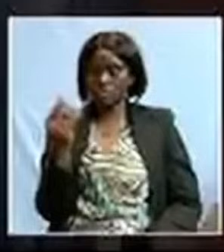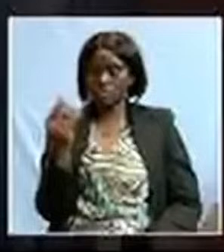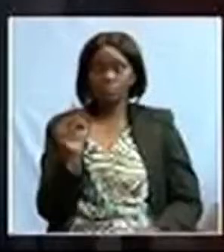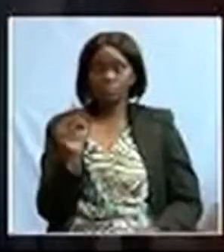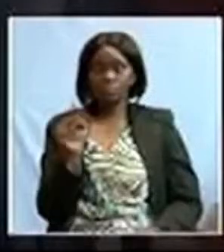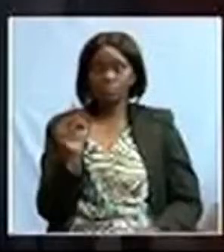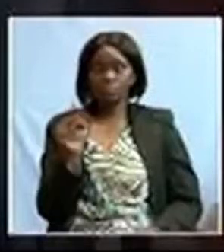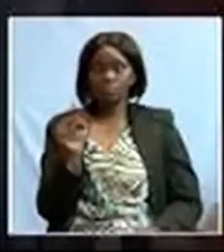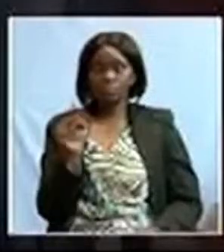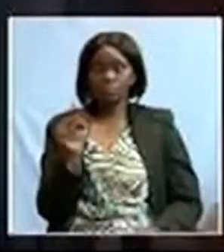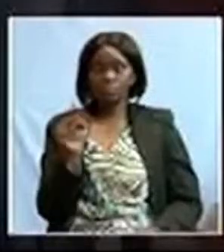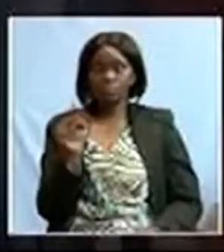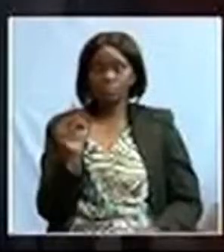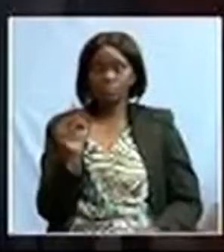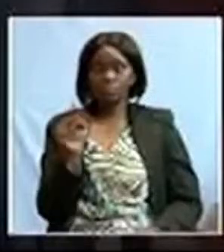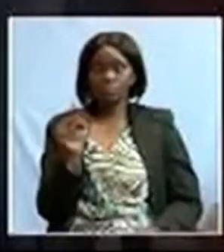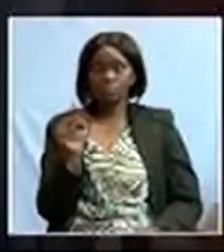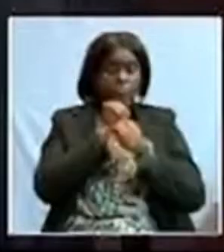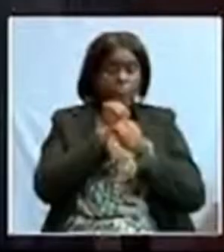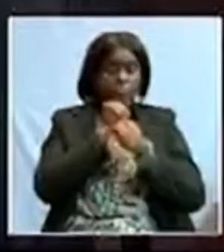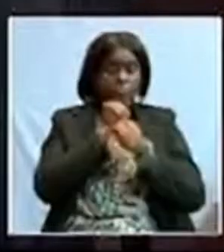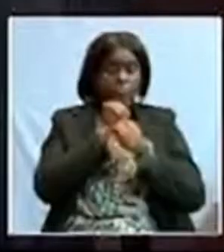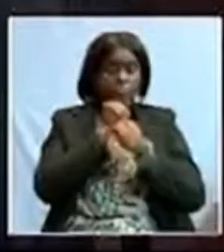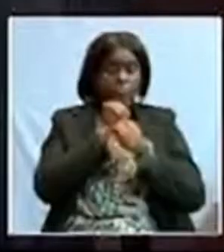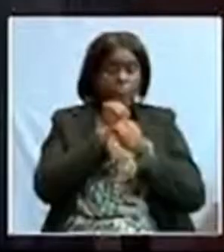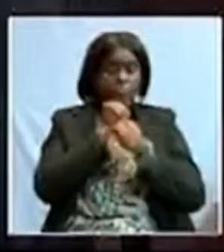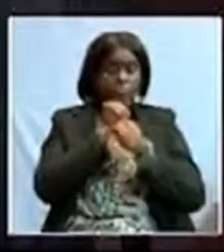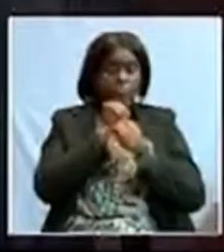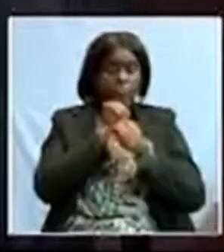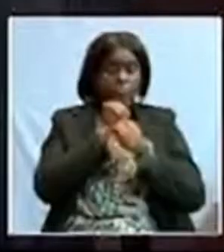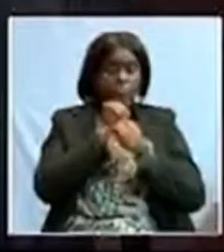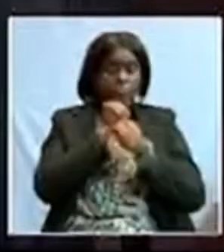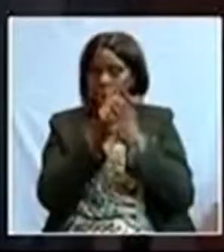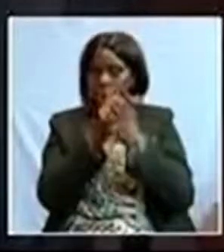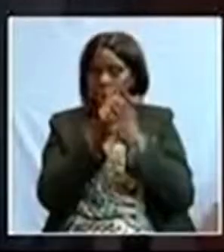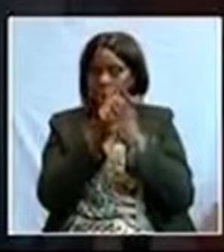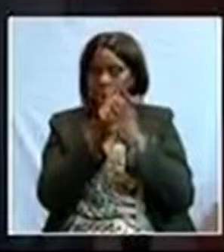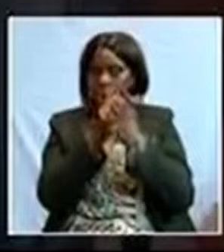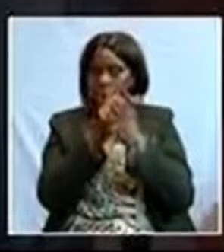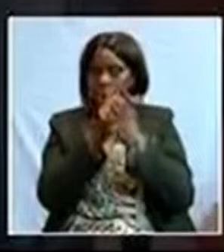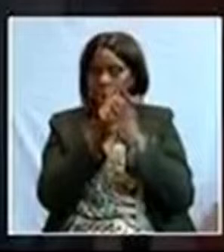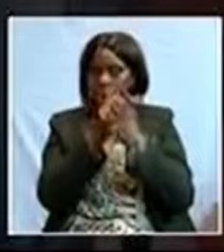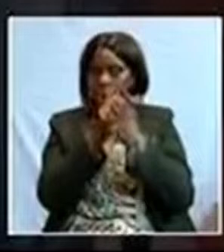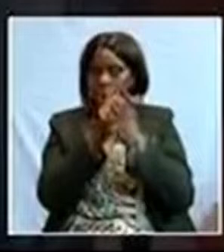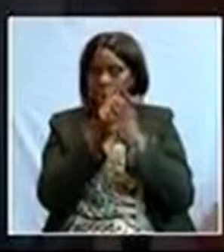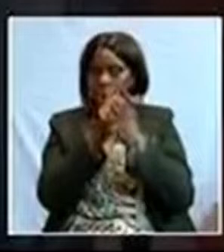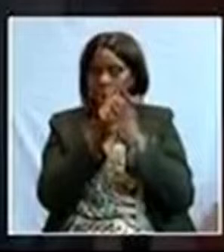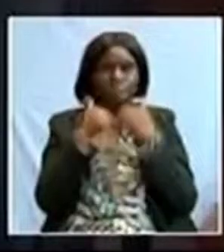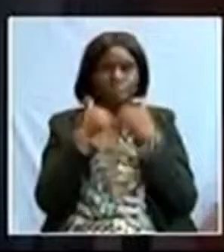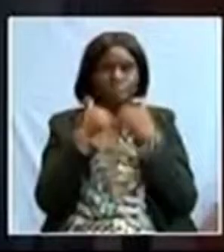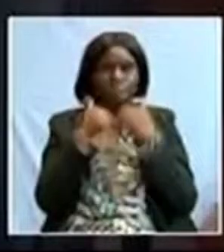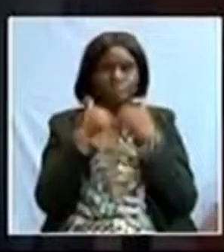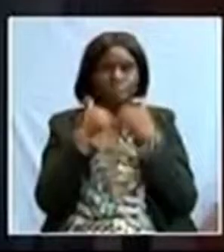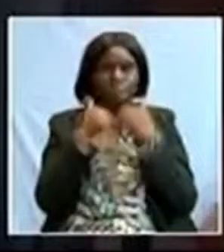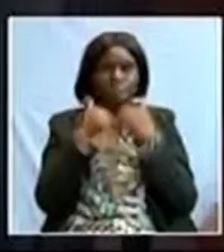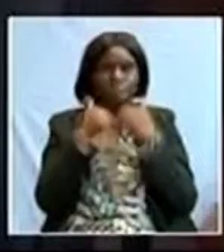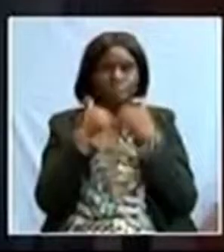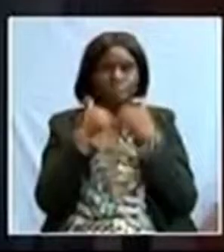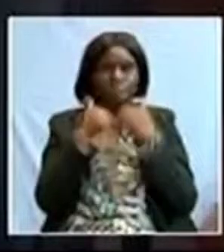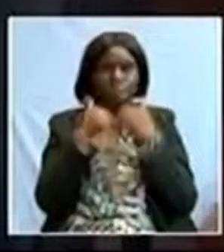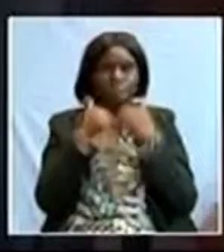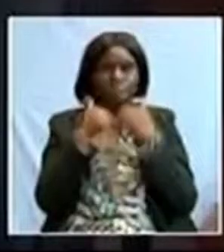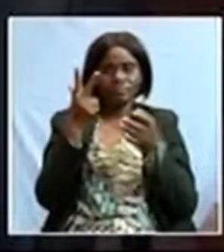When I've done the financials, I see that you still have